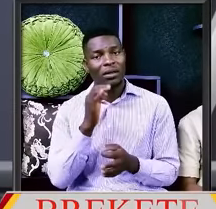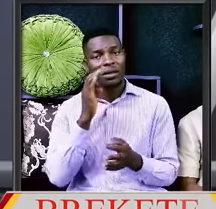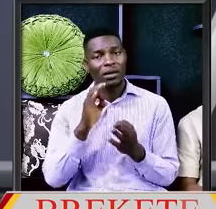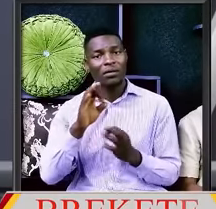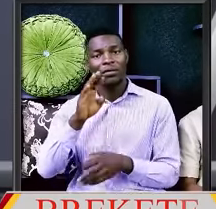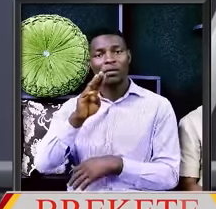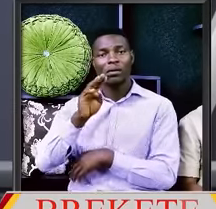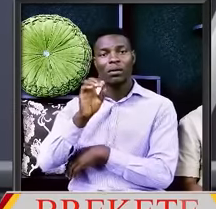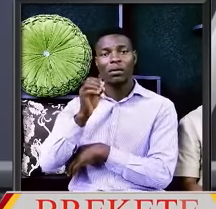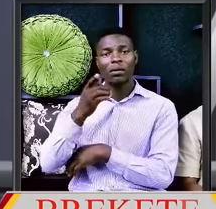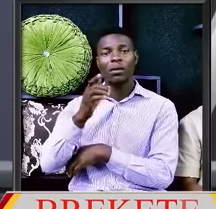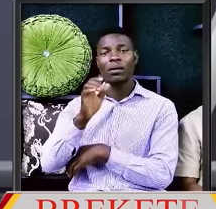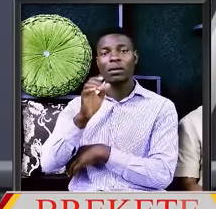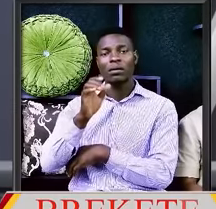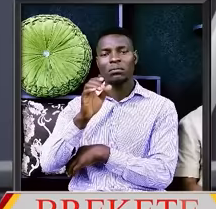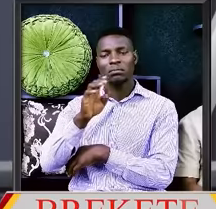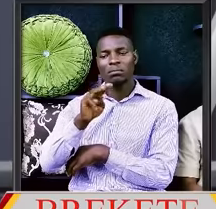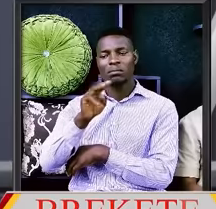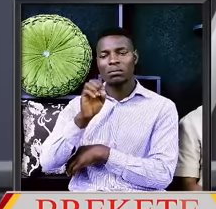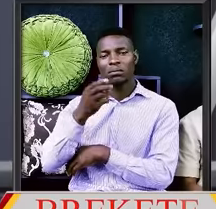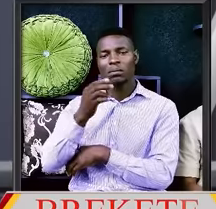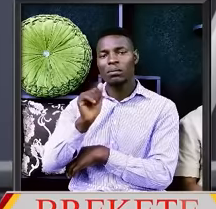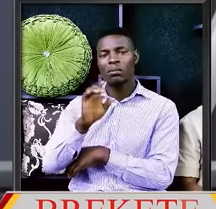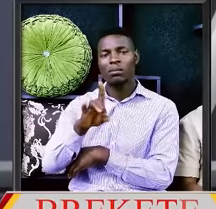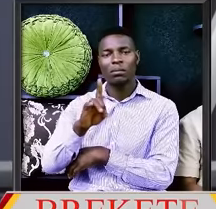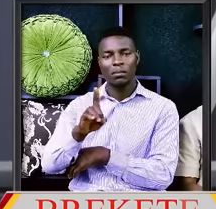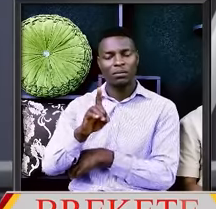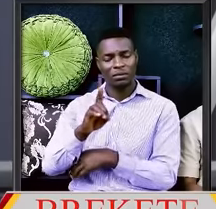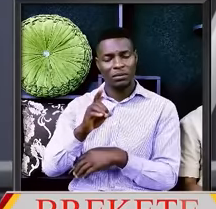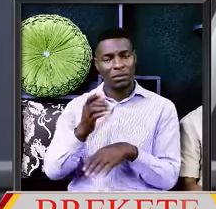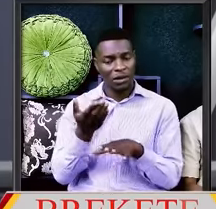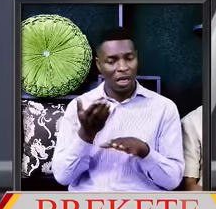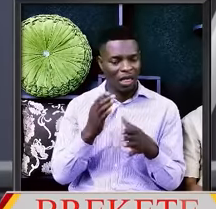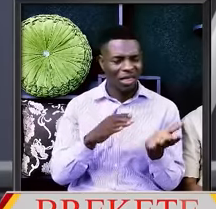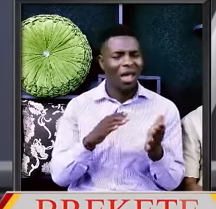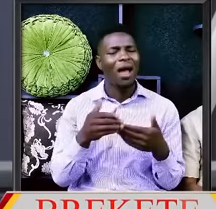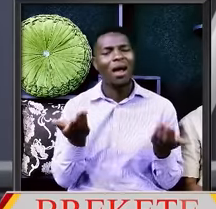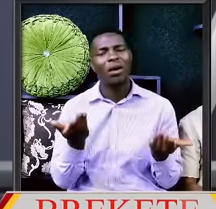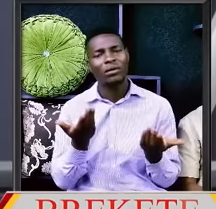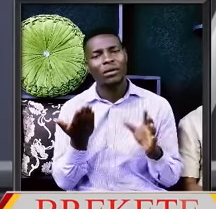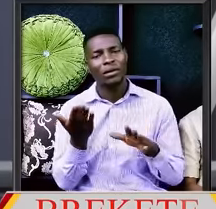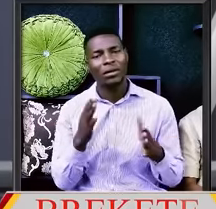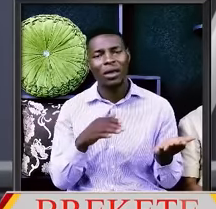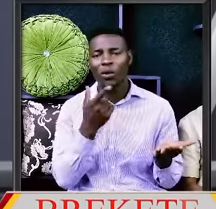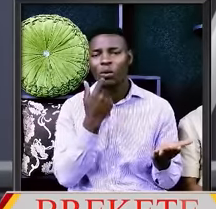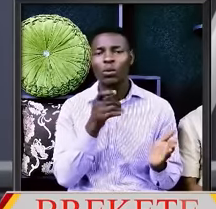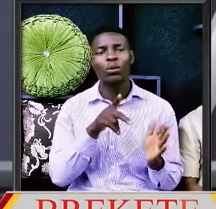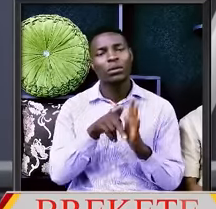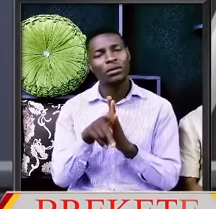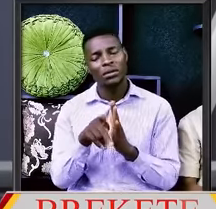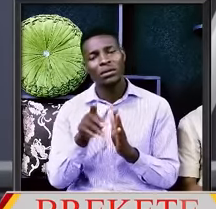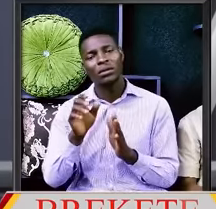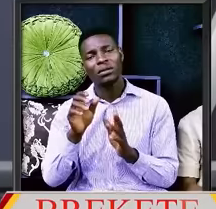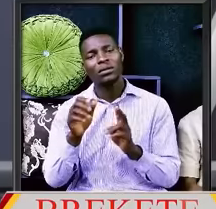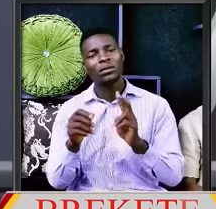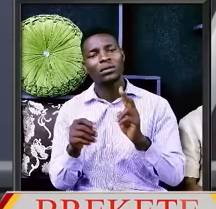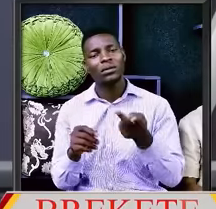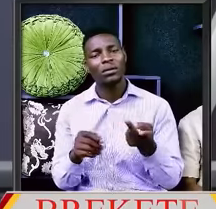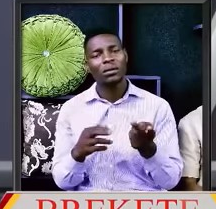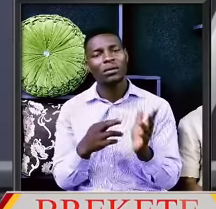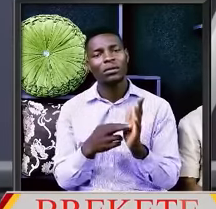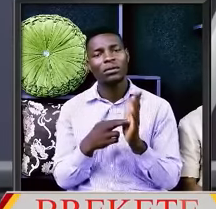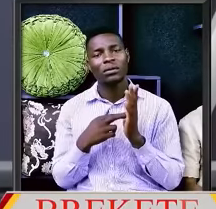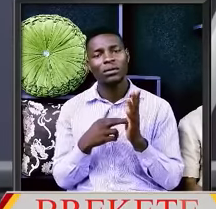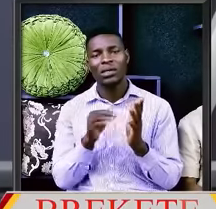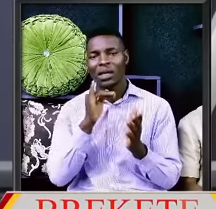die. How he take die? Who kill him? Nine be our. Then the second request now. This